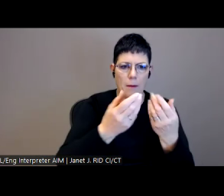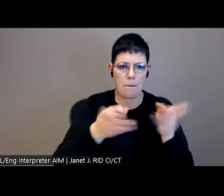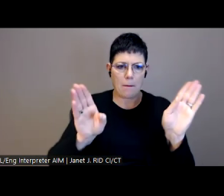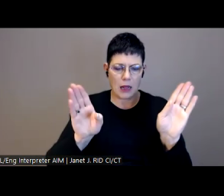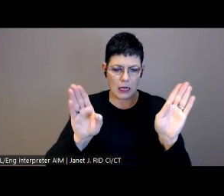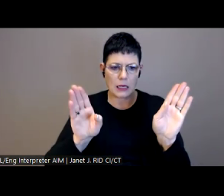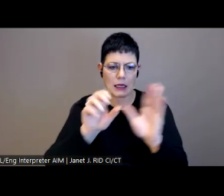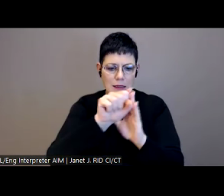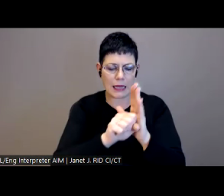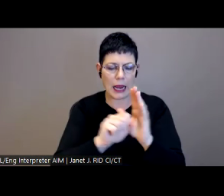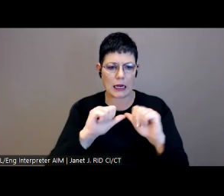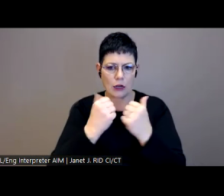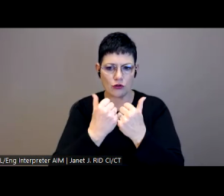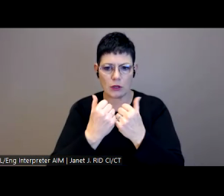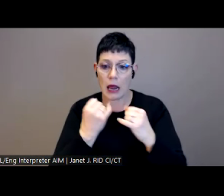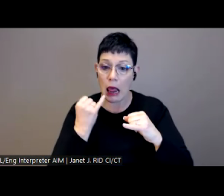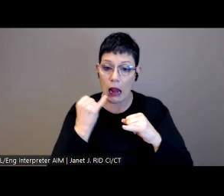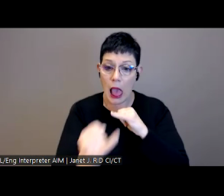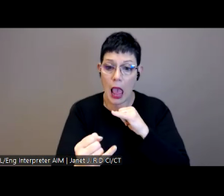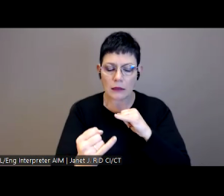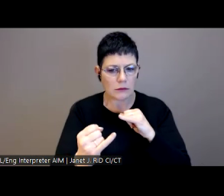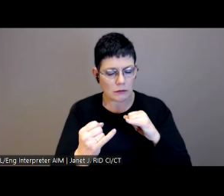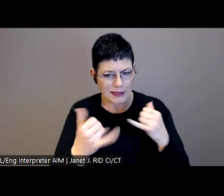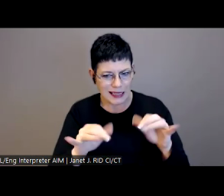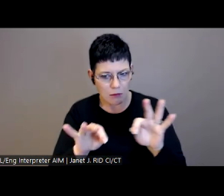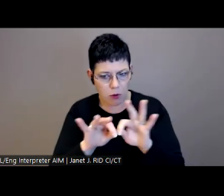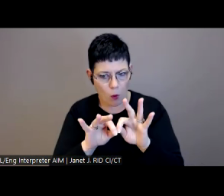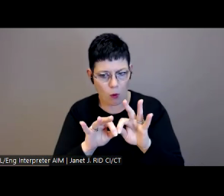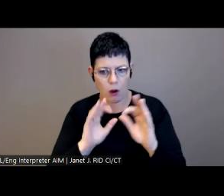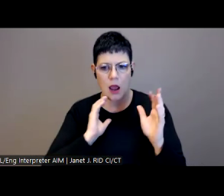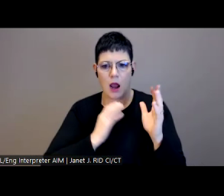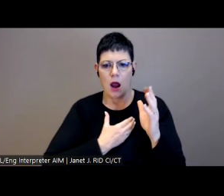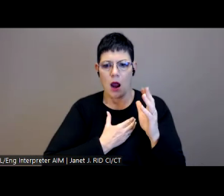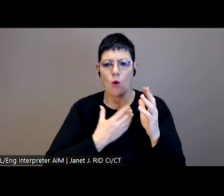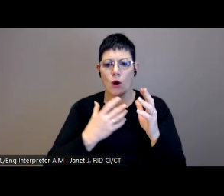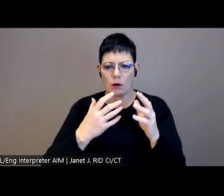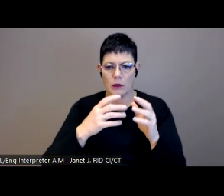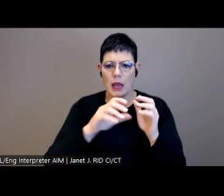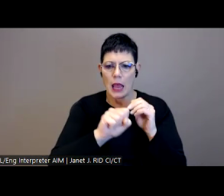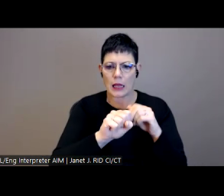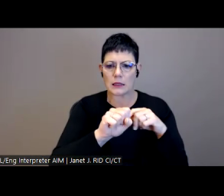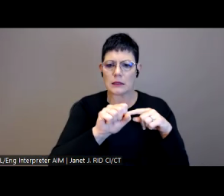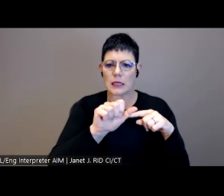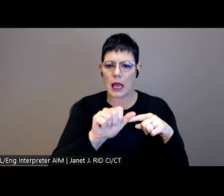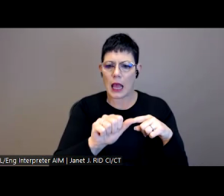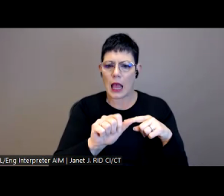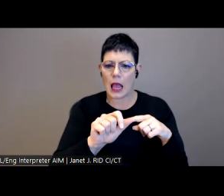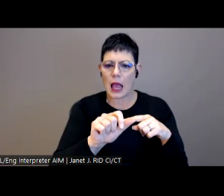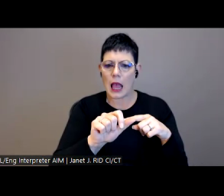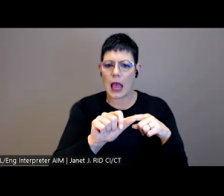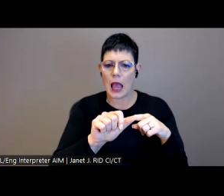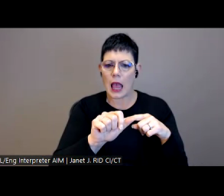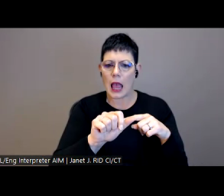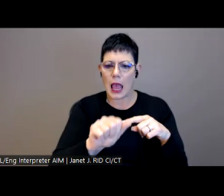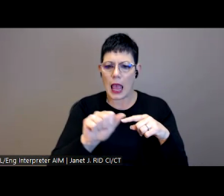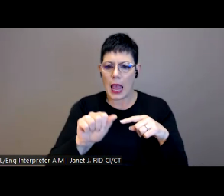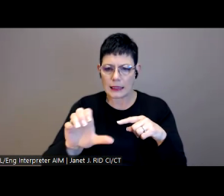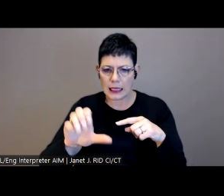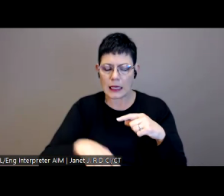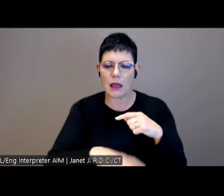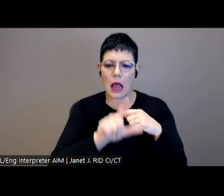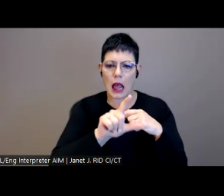And last but not least at all is our state and local advocacy and action coalitions, comprised of 10